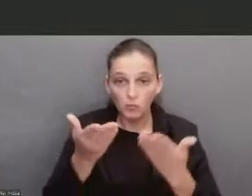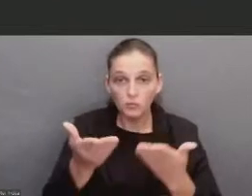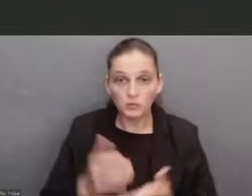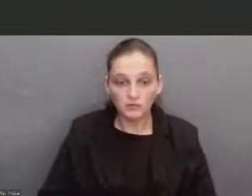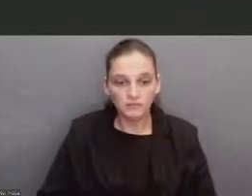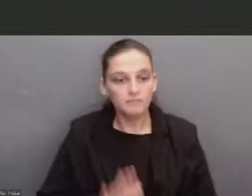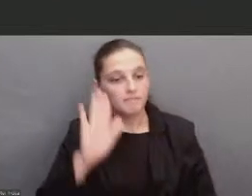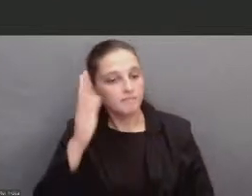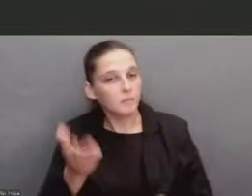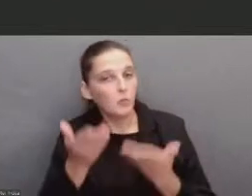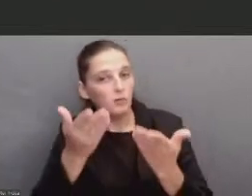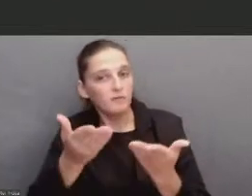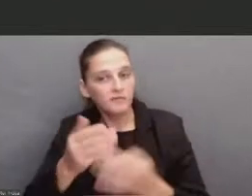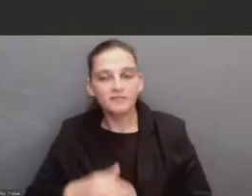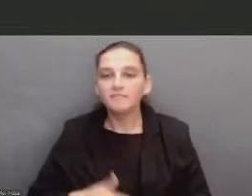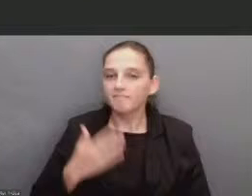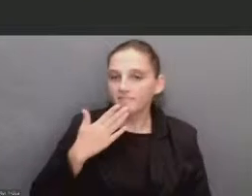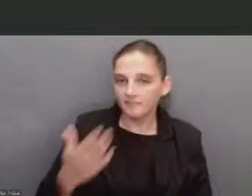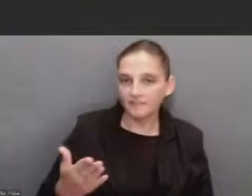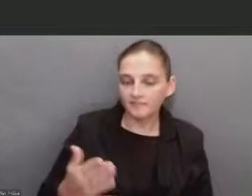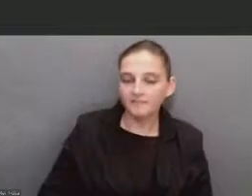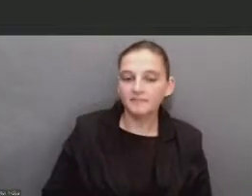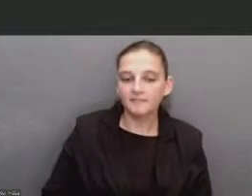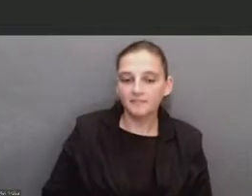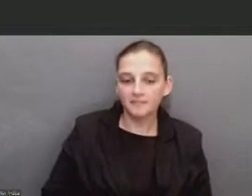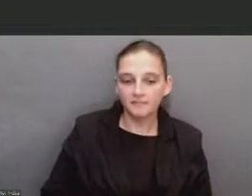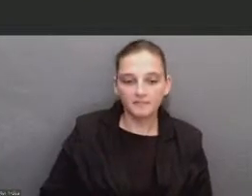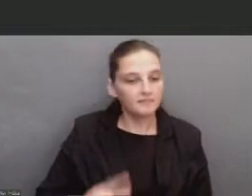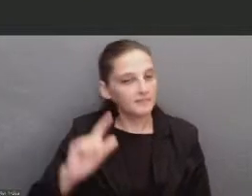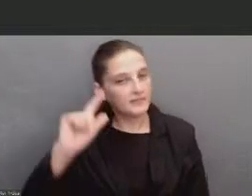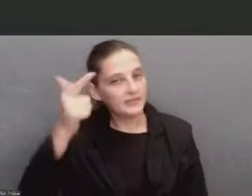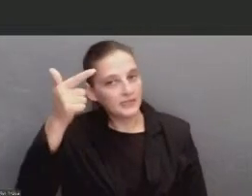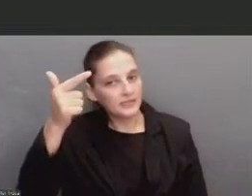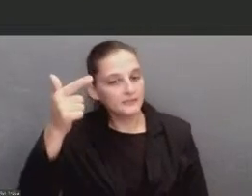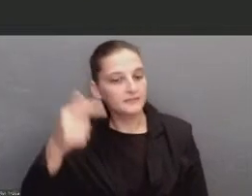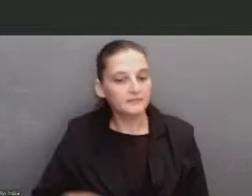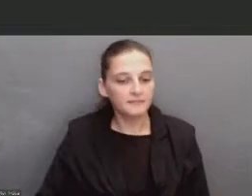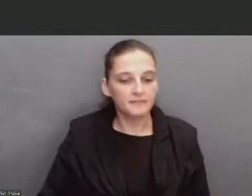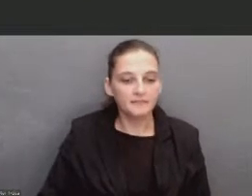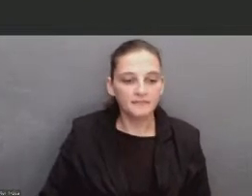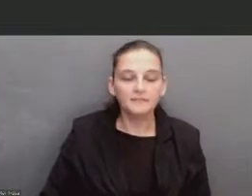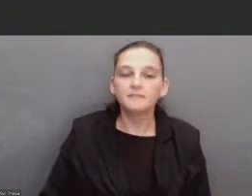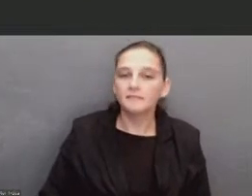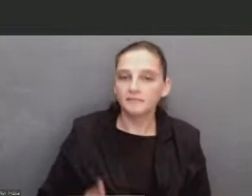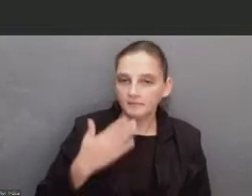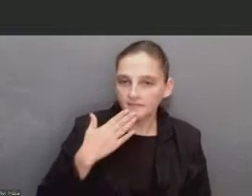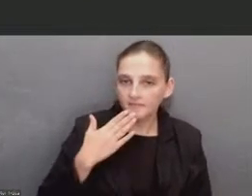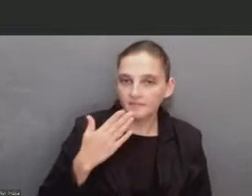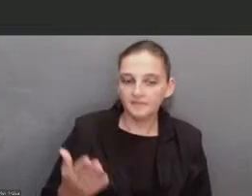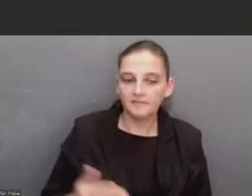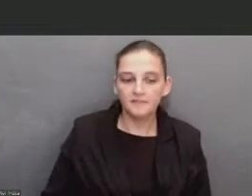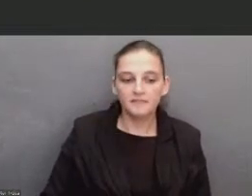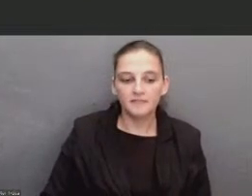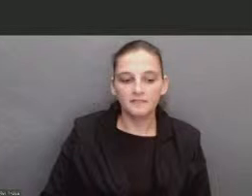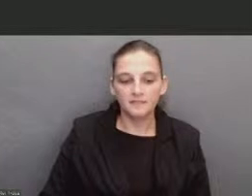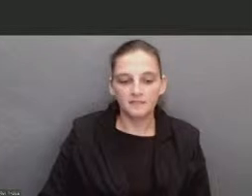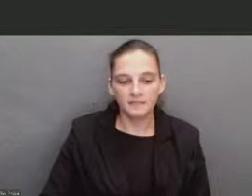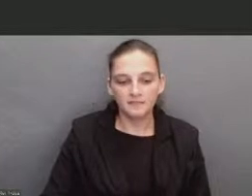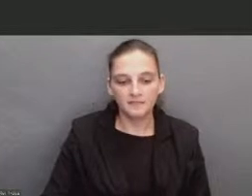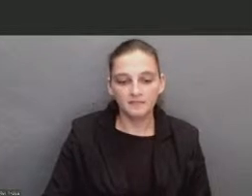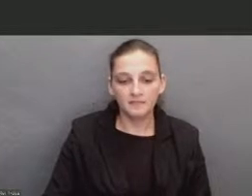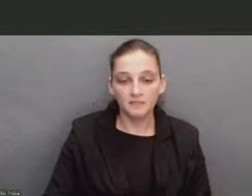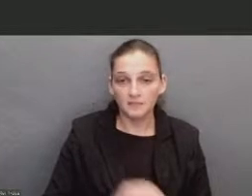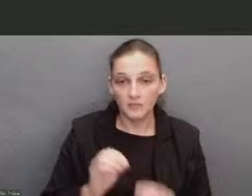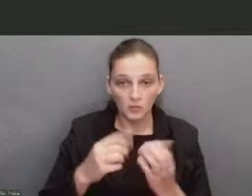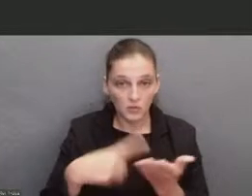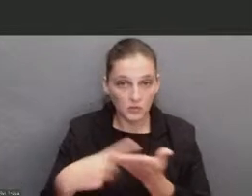So moved. Thank you, Dr. Martinez. Second. Second. Thank you so much, Mr. Toronzo. Any further